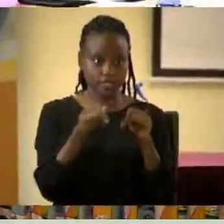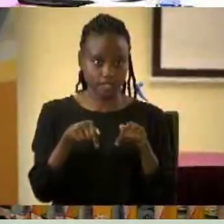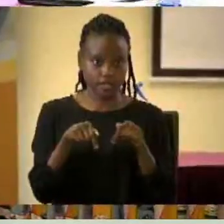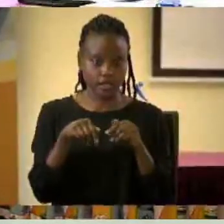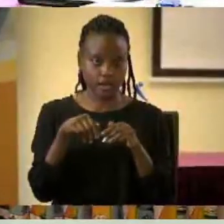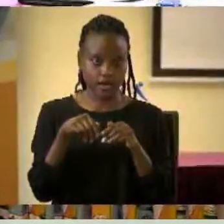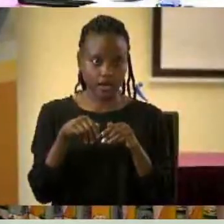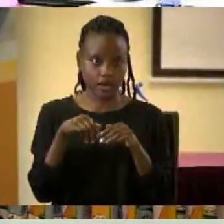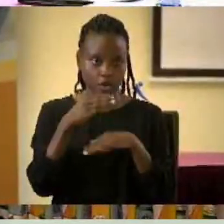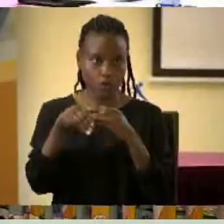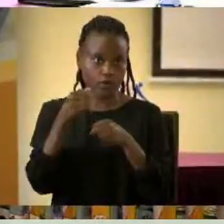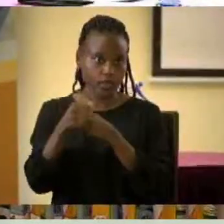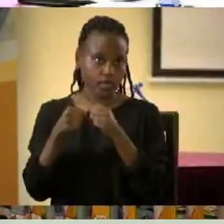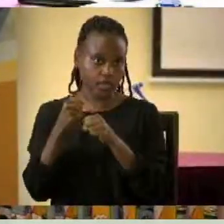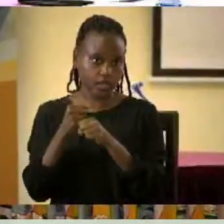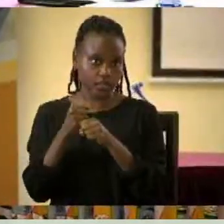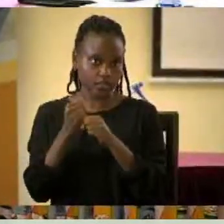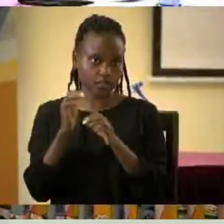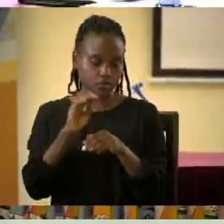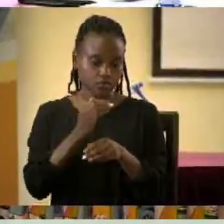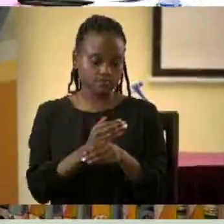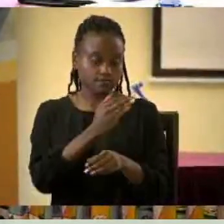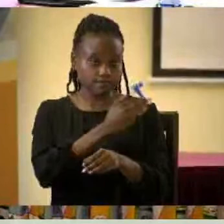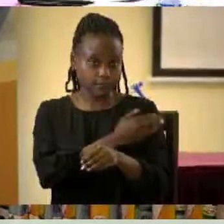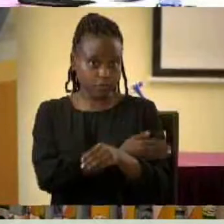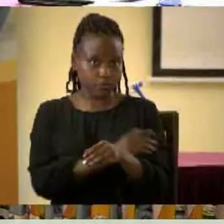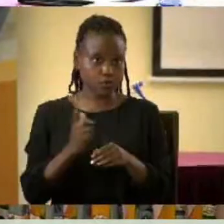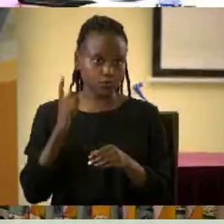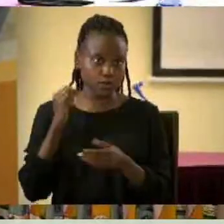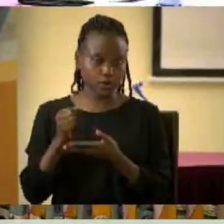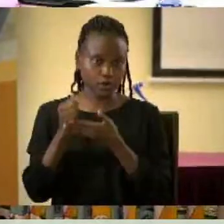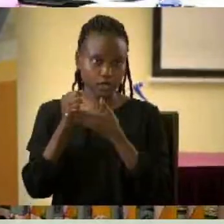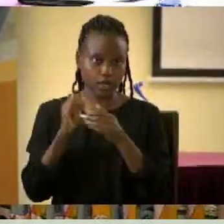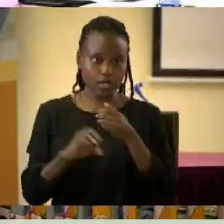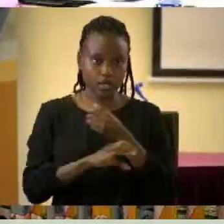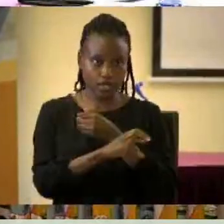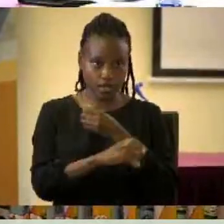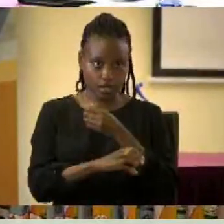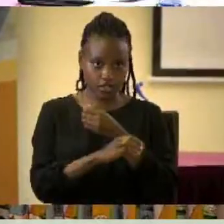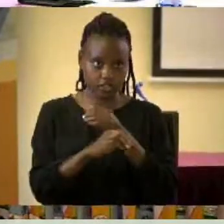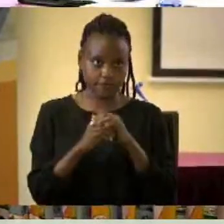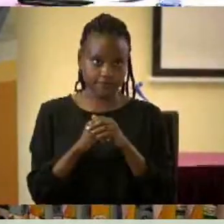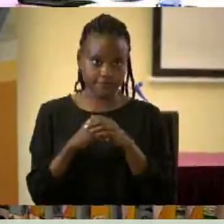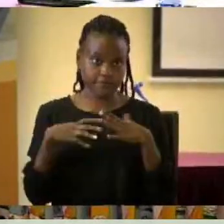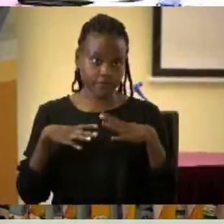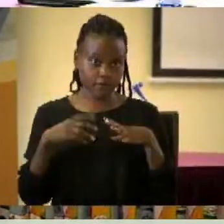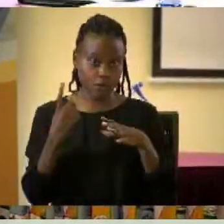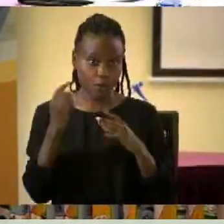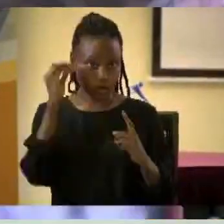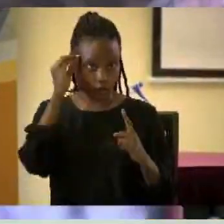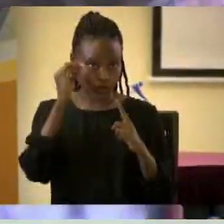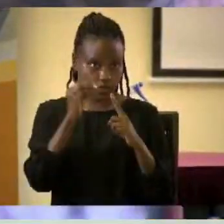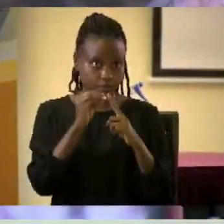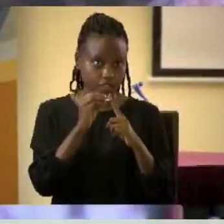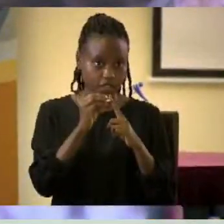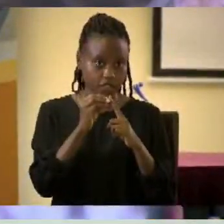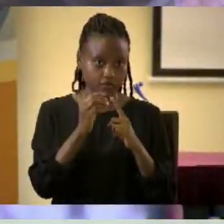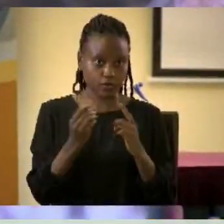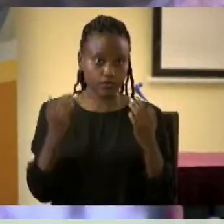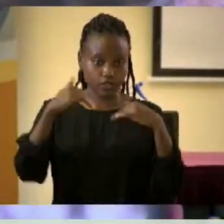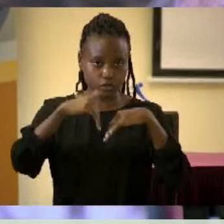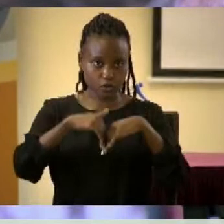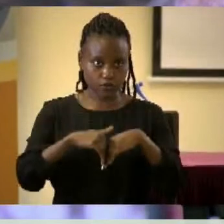years towards improving legal aid in the country. Ladies and gentlemen, one of the objectives of this conference is